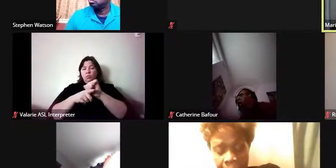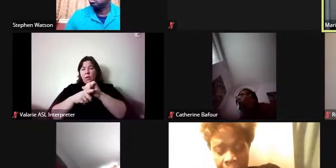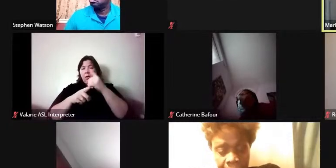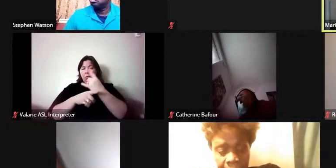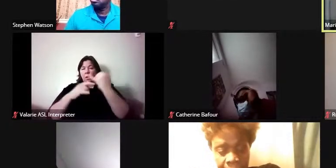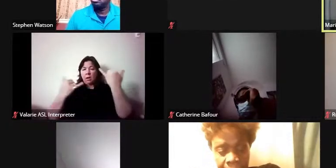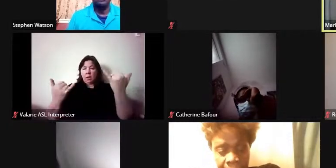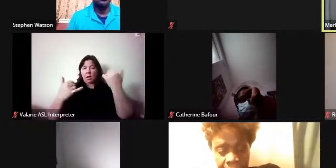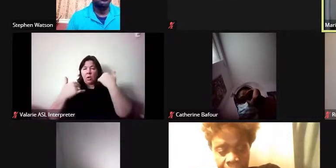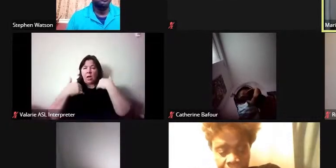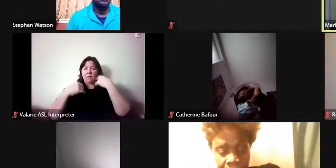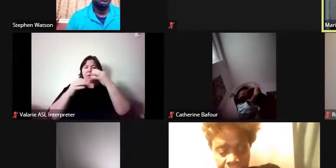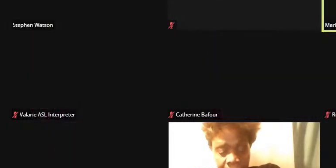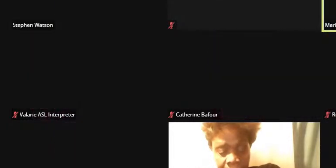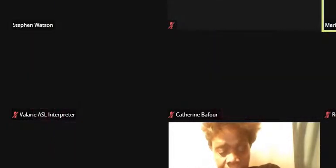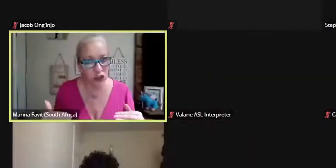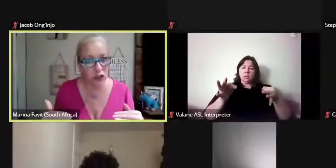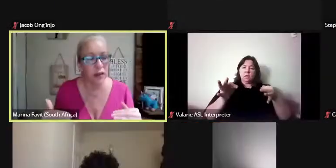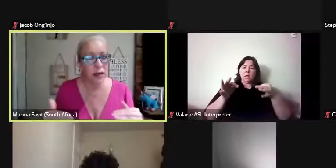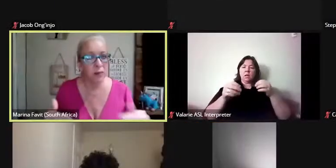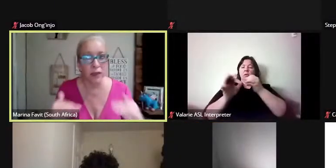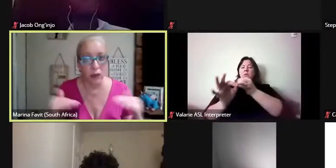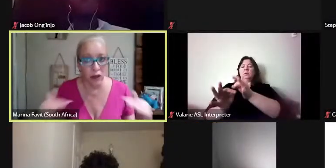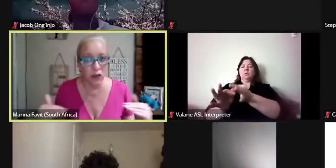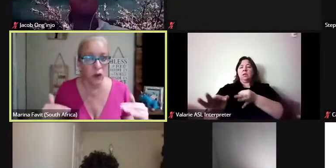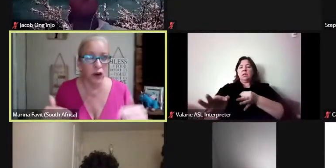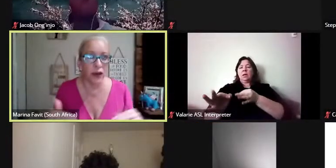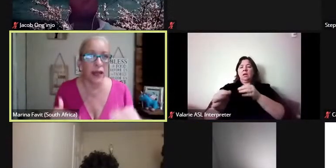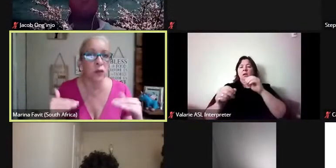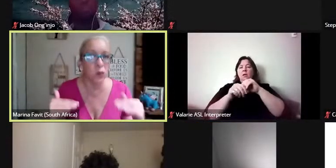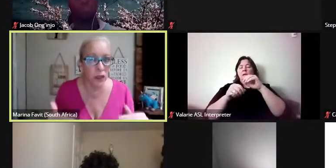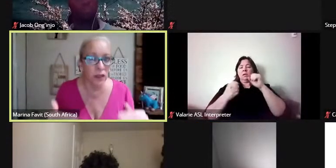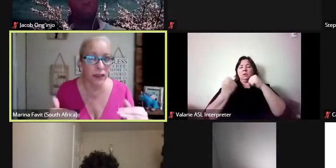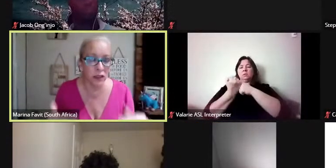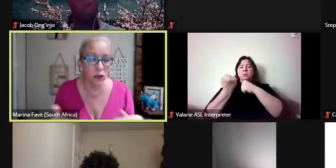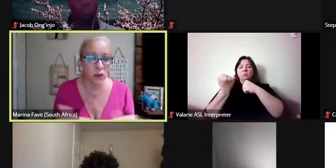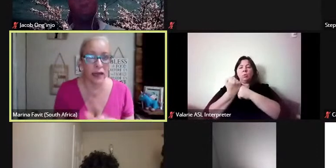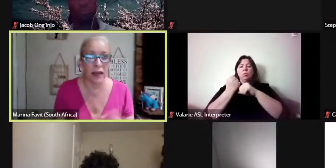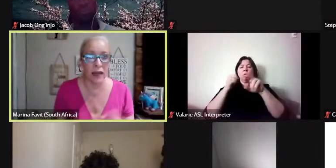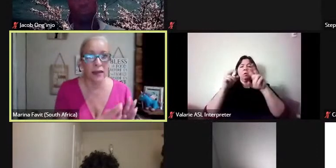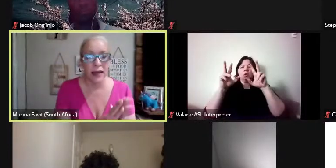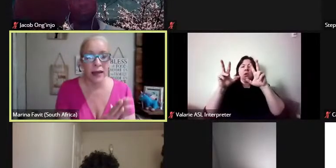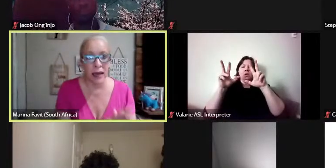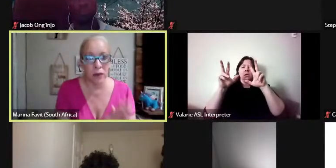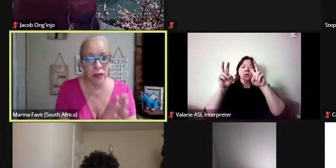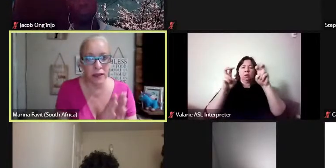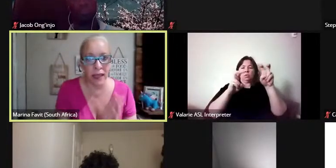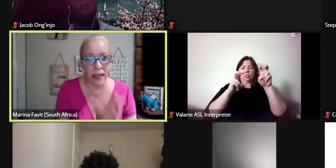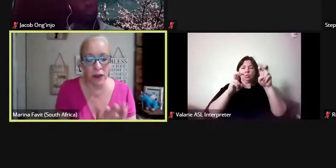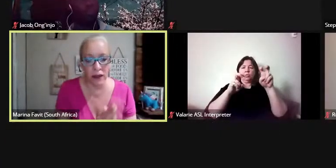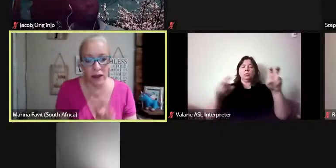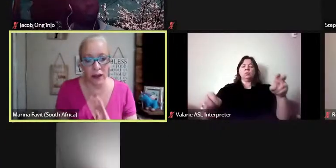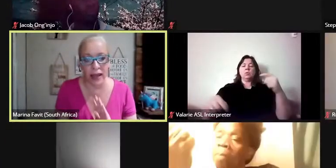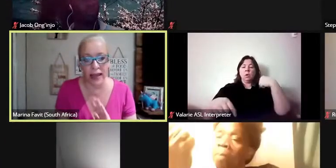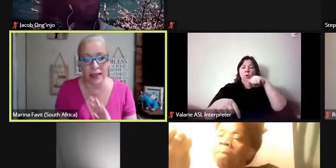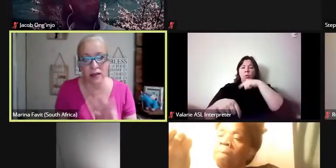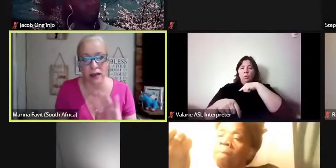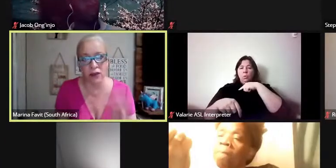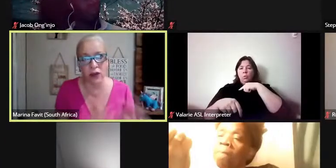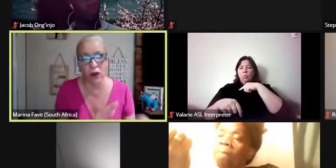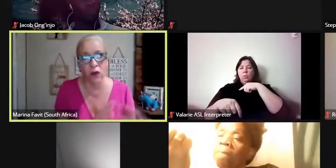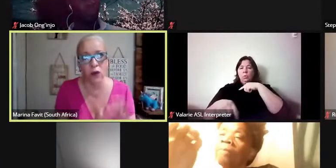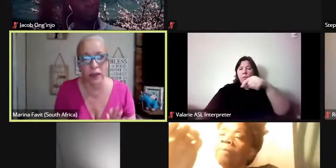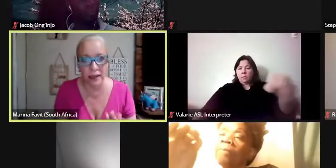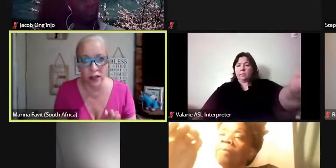little bit of a lag with certain support issues, but not to worry, it will get sorted out. Just if, you know,